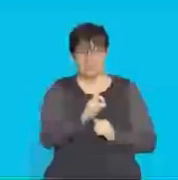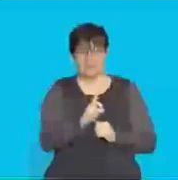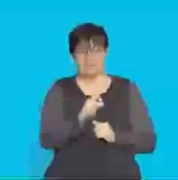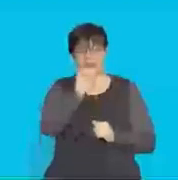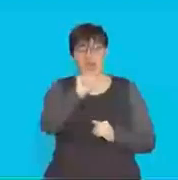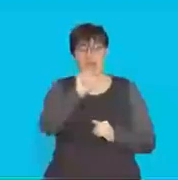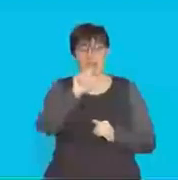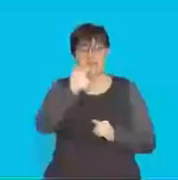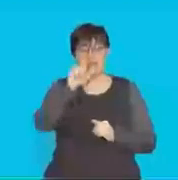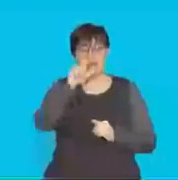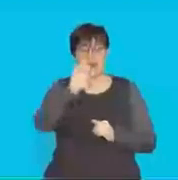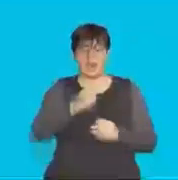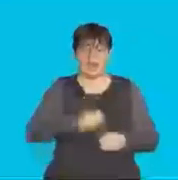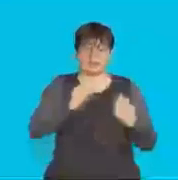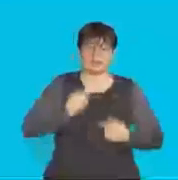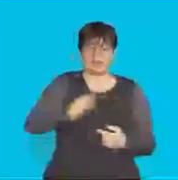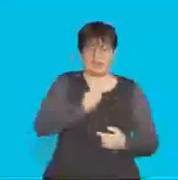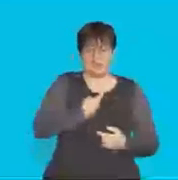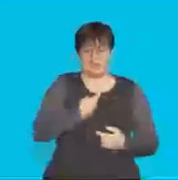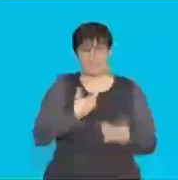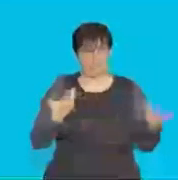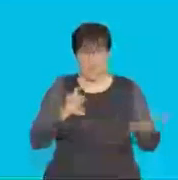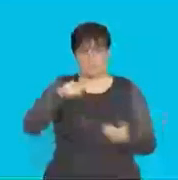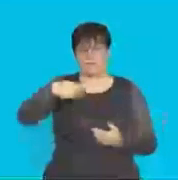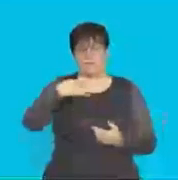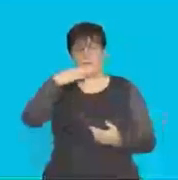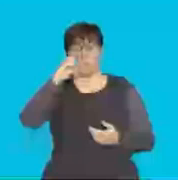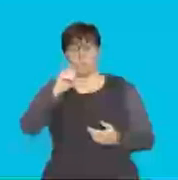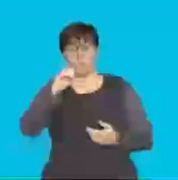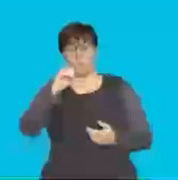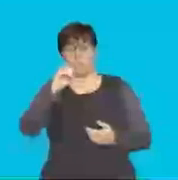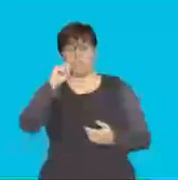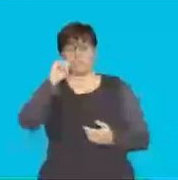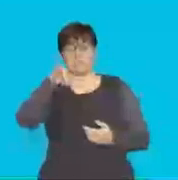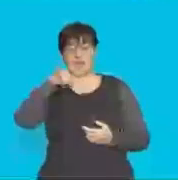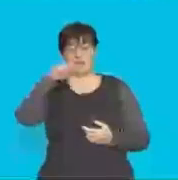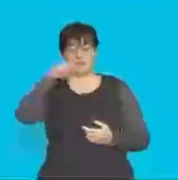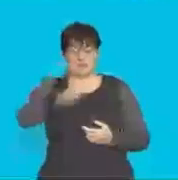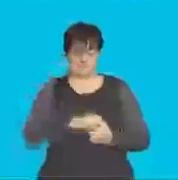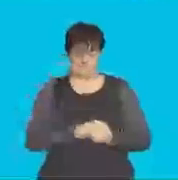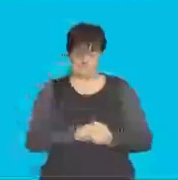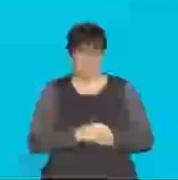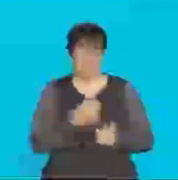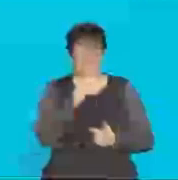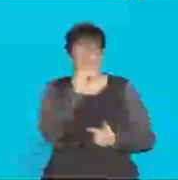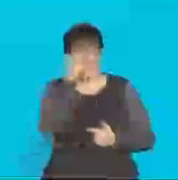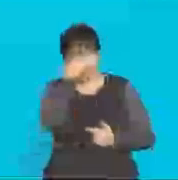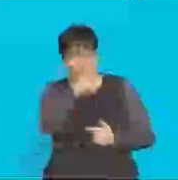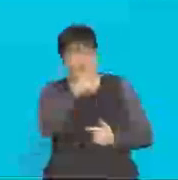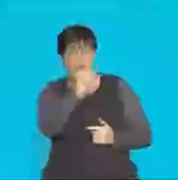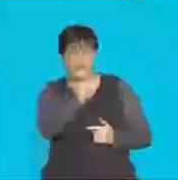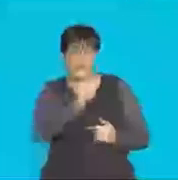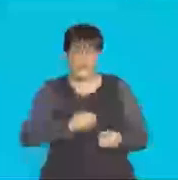an allele that expresses itself in the phenotype. We know that an allele that expresses itself